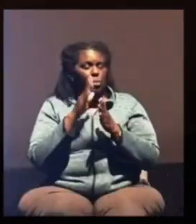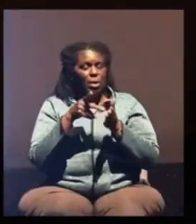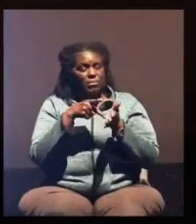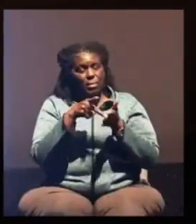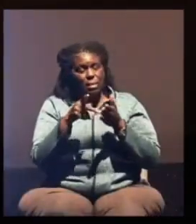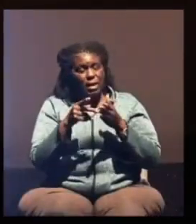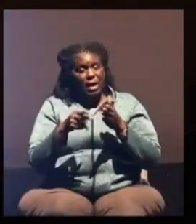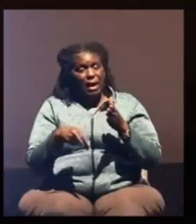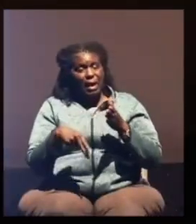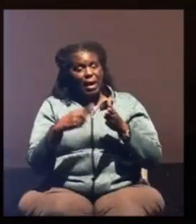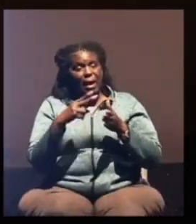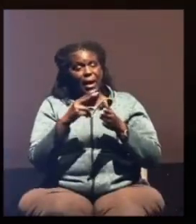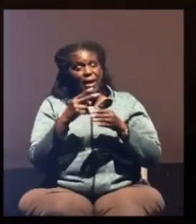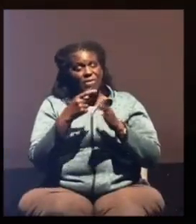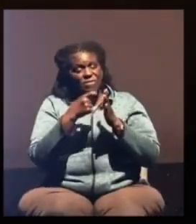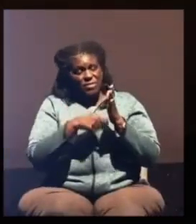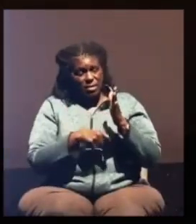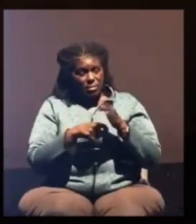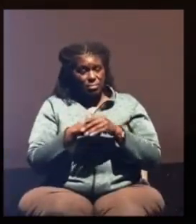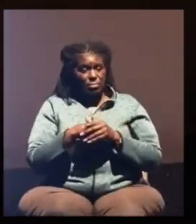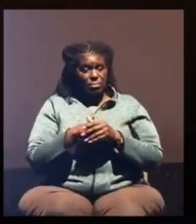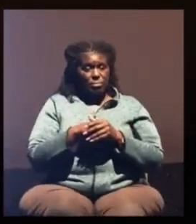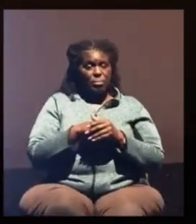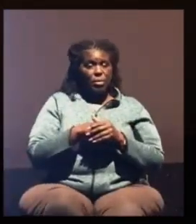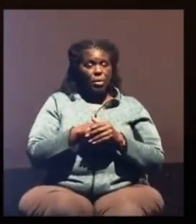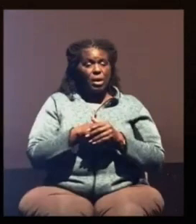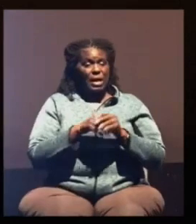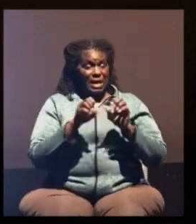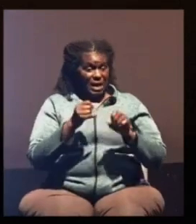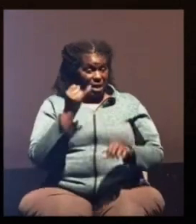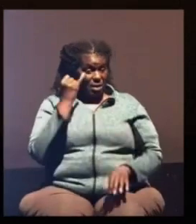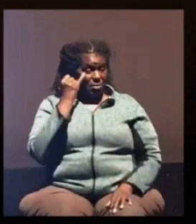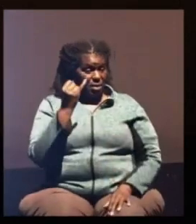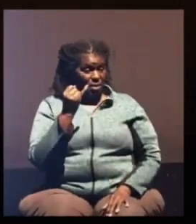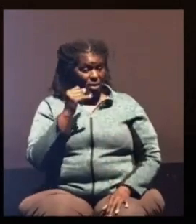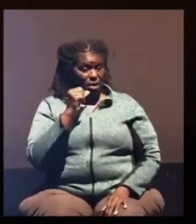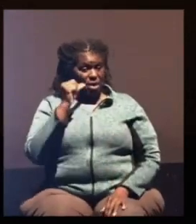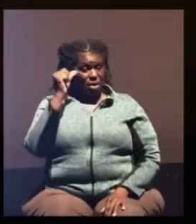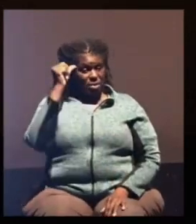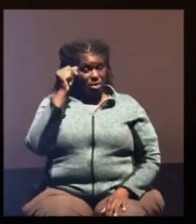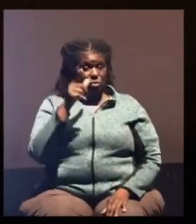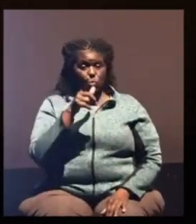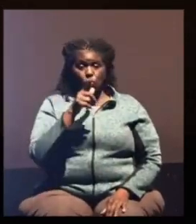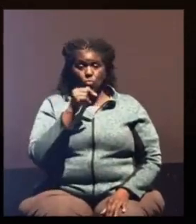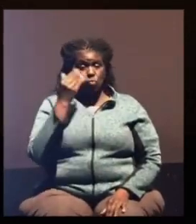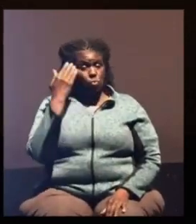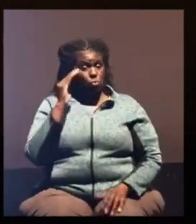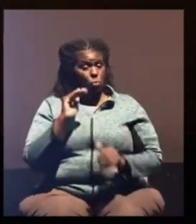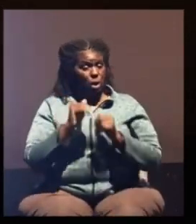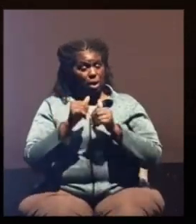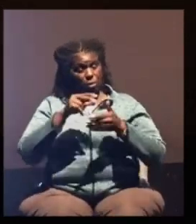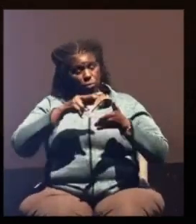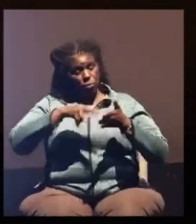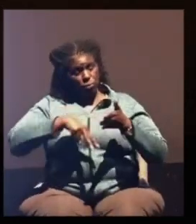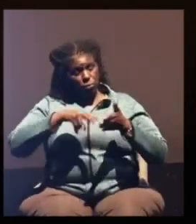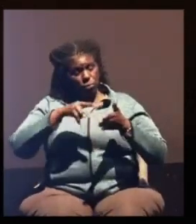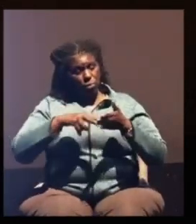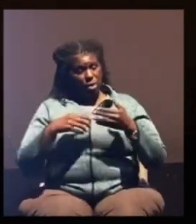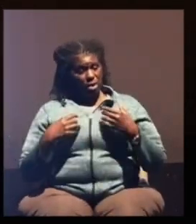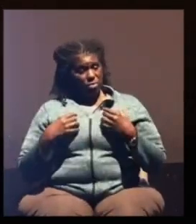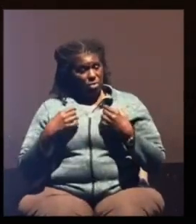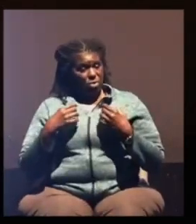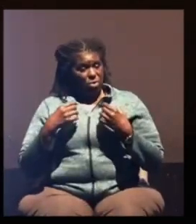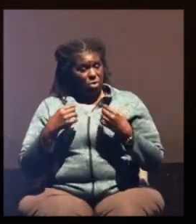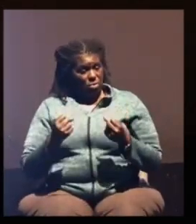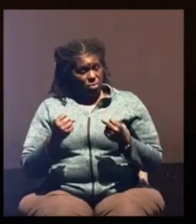program. Hard to imagine in this room, but you can imagine adults who do not know how to read, and the courage and